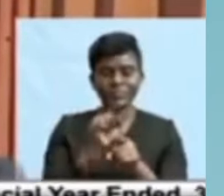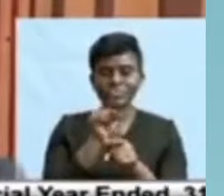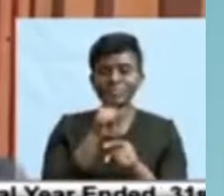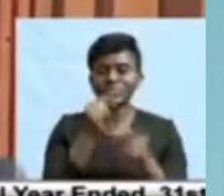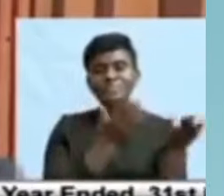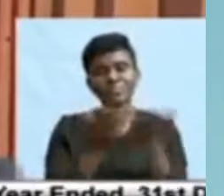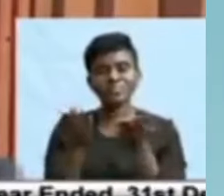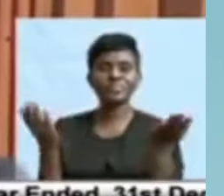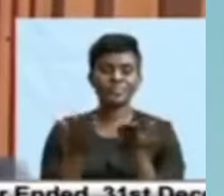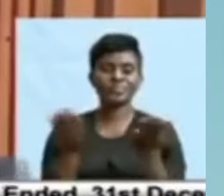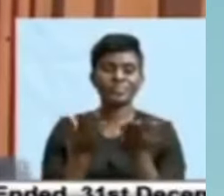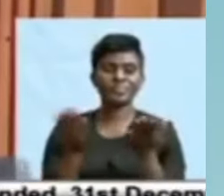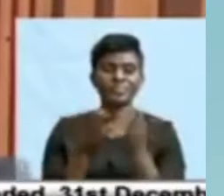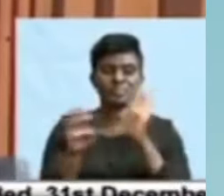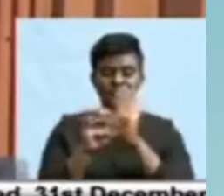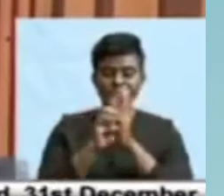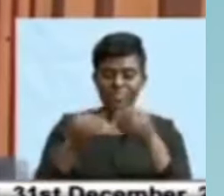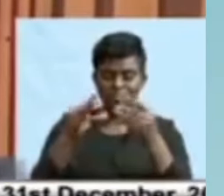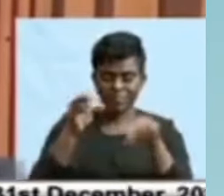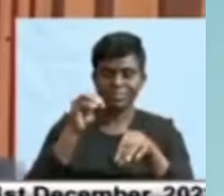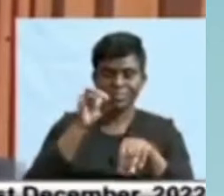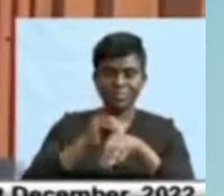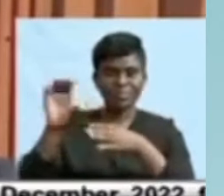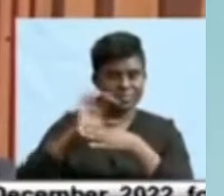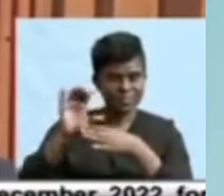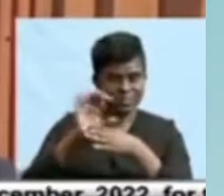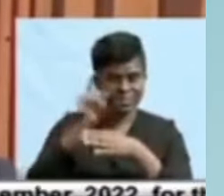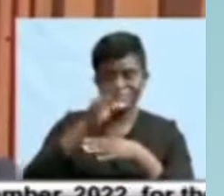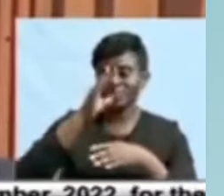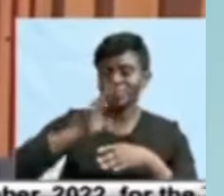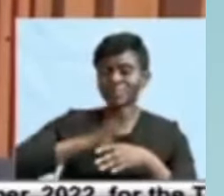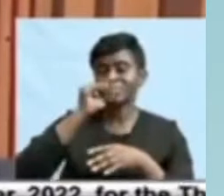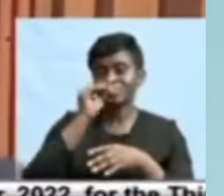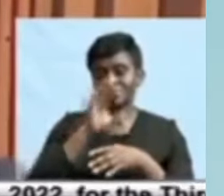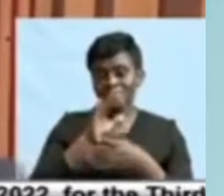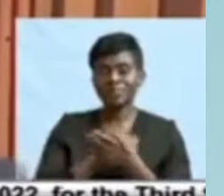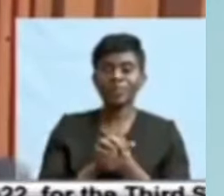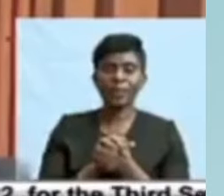delivered. Example given is on the copper belt. Madam Speaker,